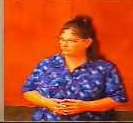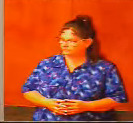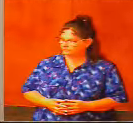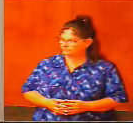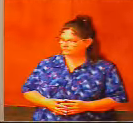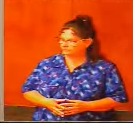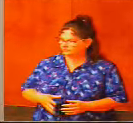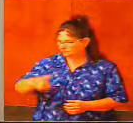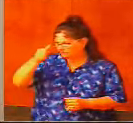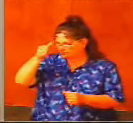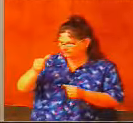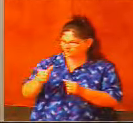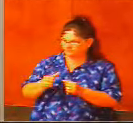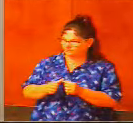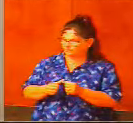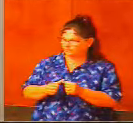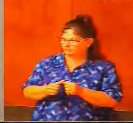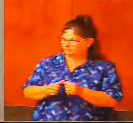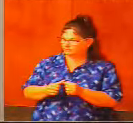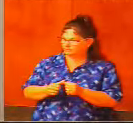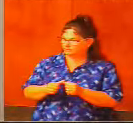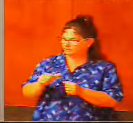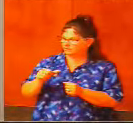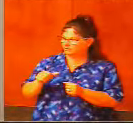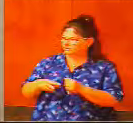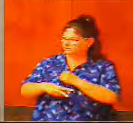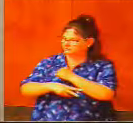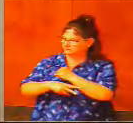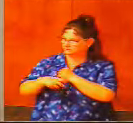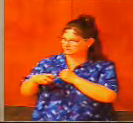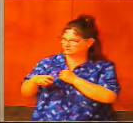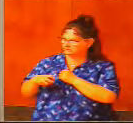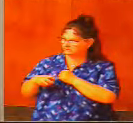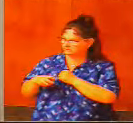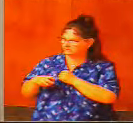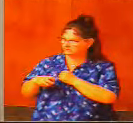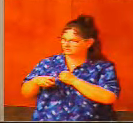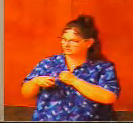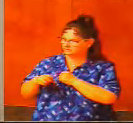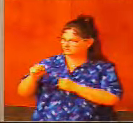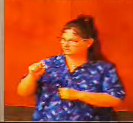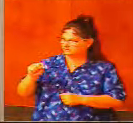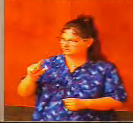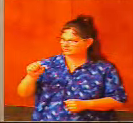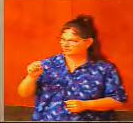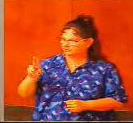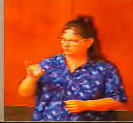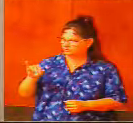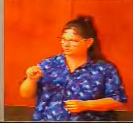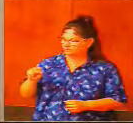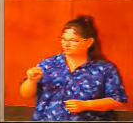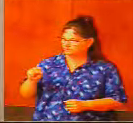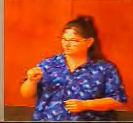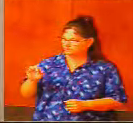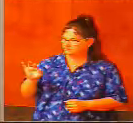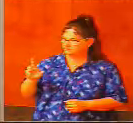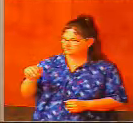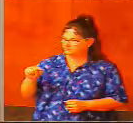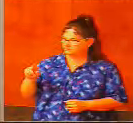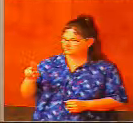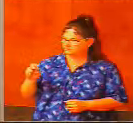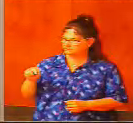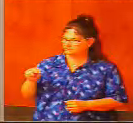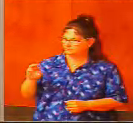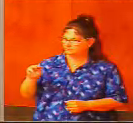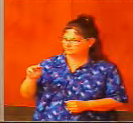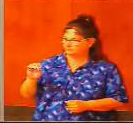May I remind you of the looting in the St. Louis suburb of Ferguson, Missouri, back